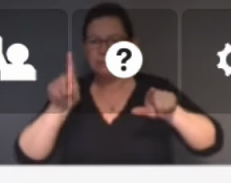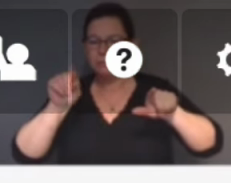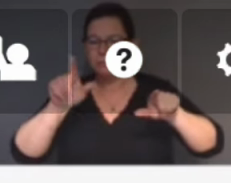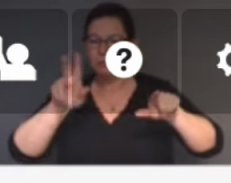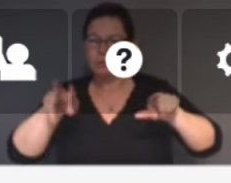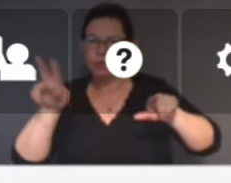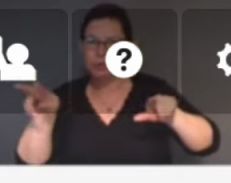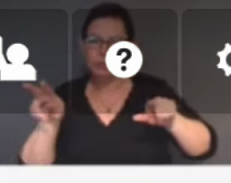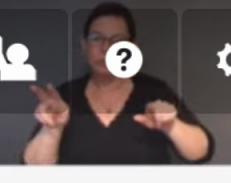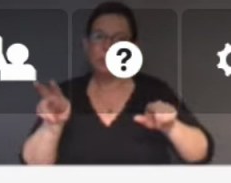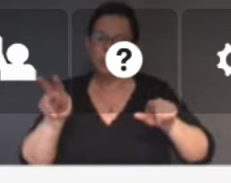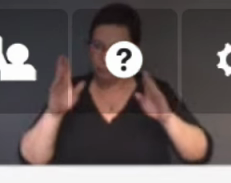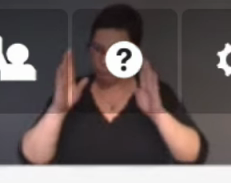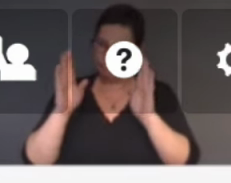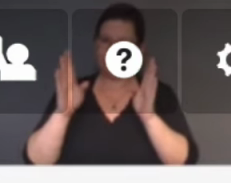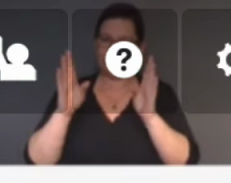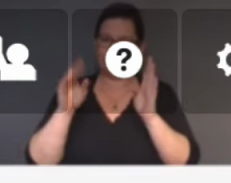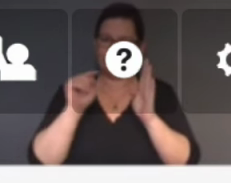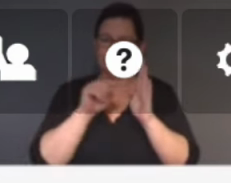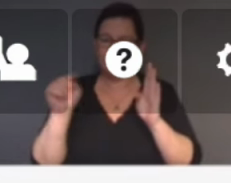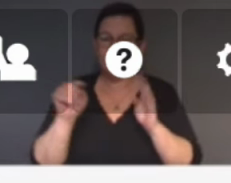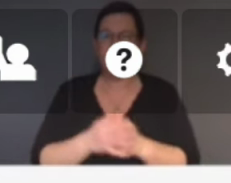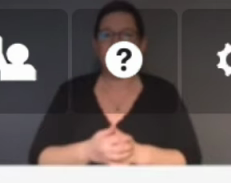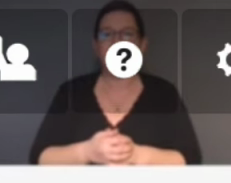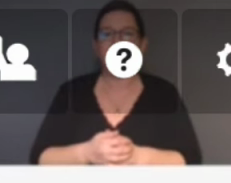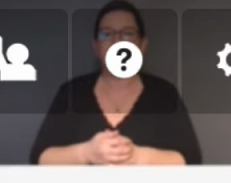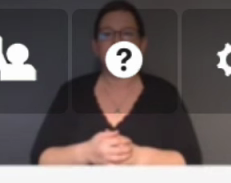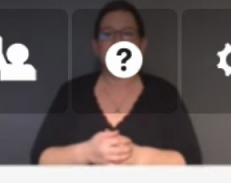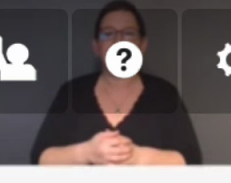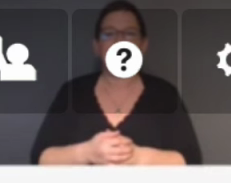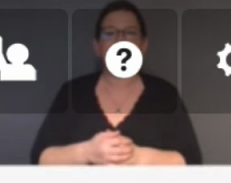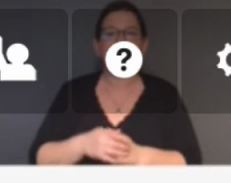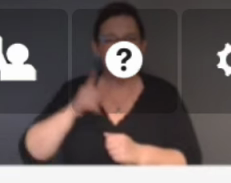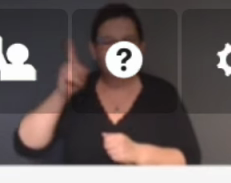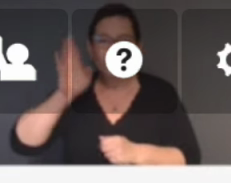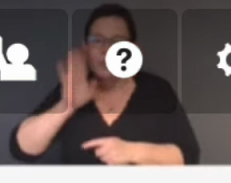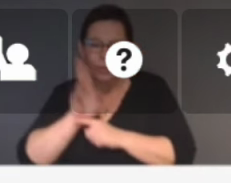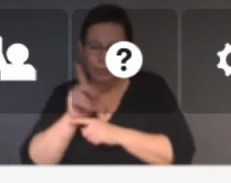to calculate any benefits and credits you might be entitled to.